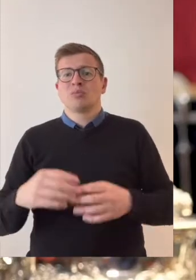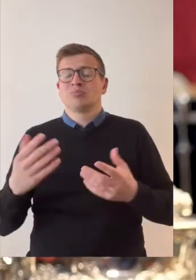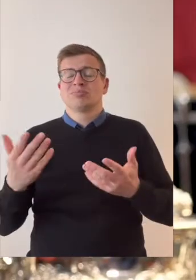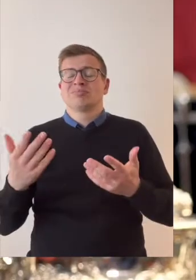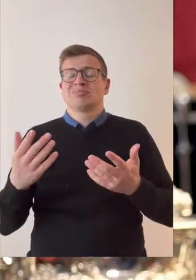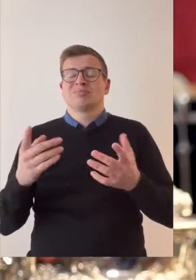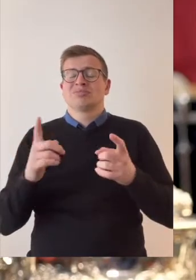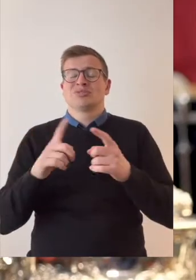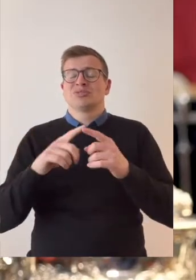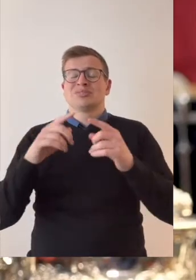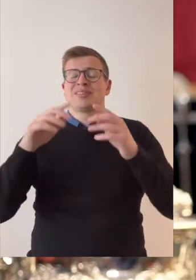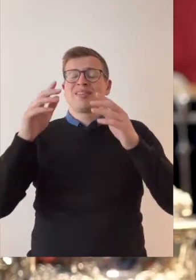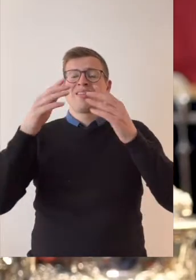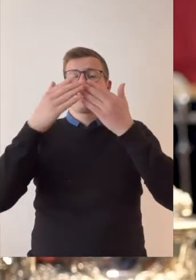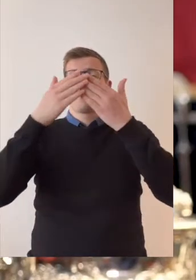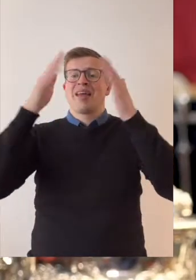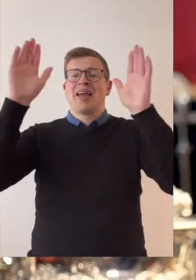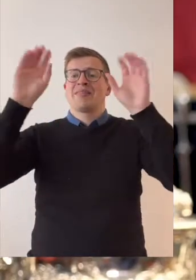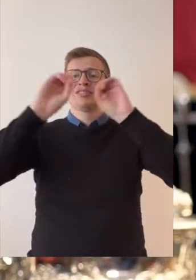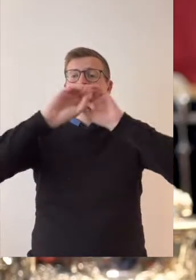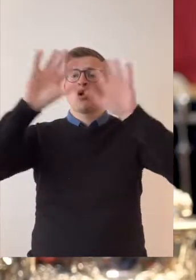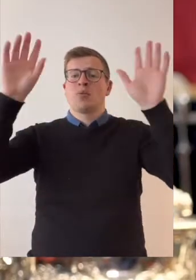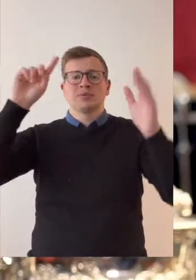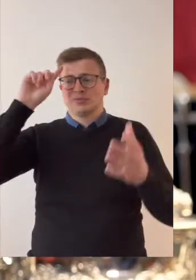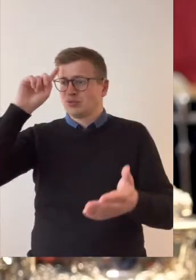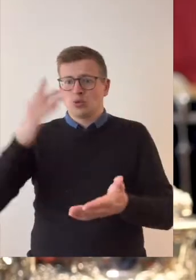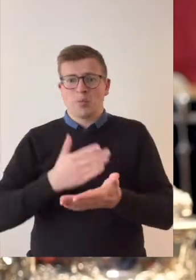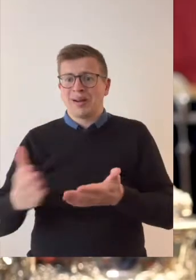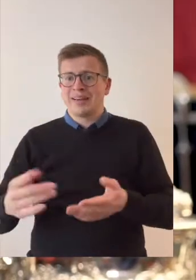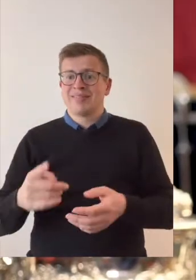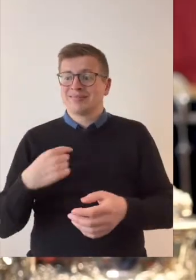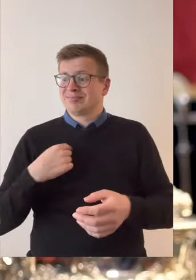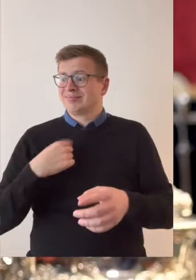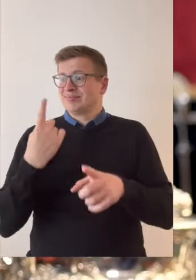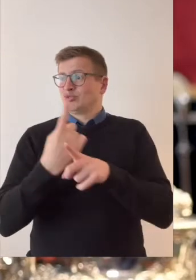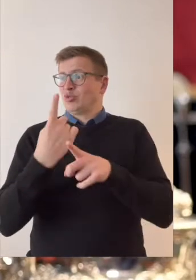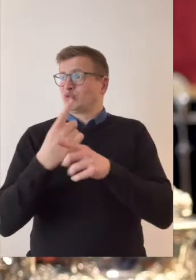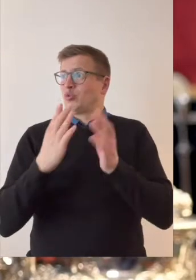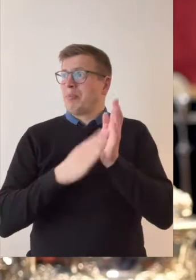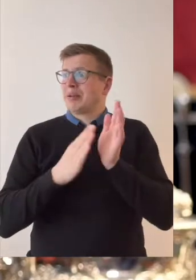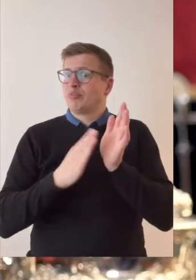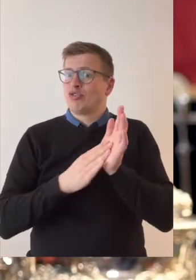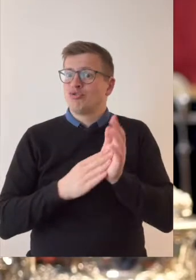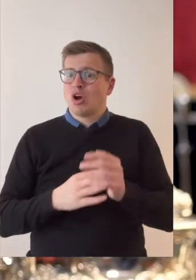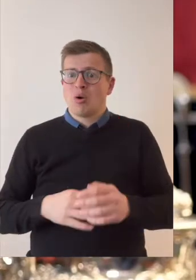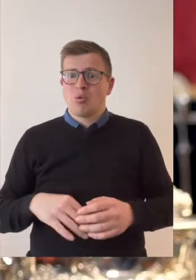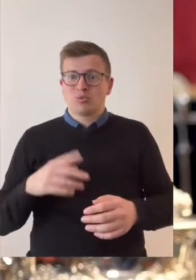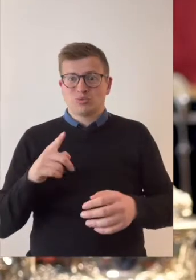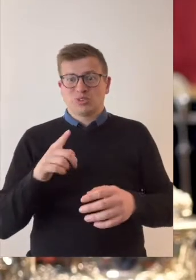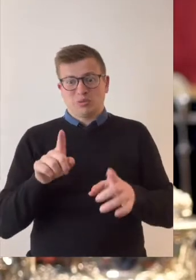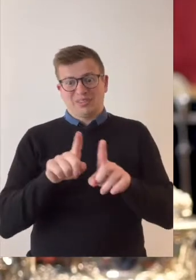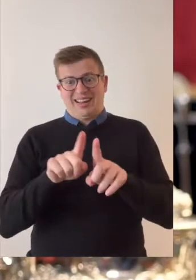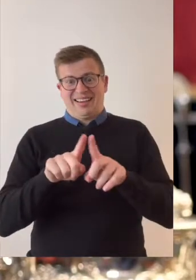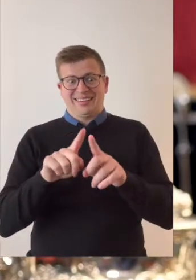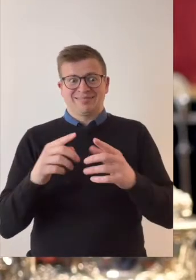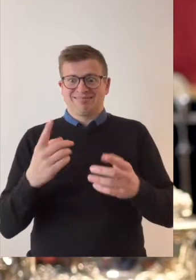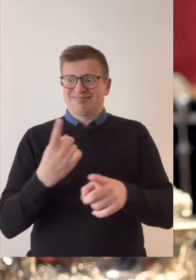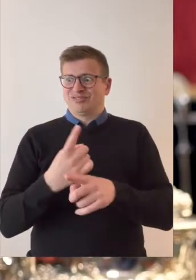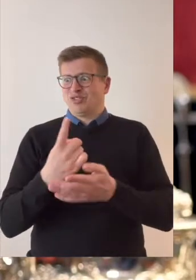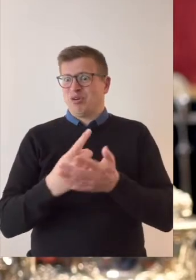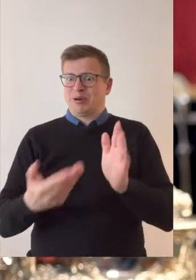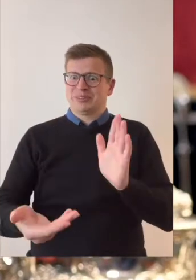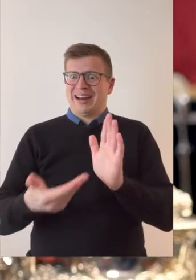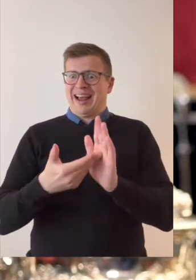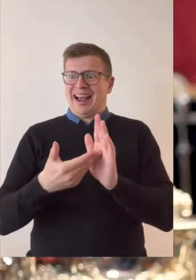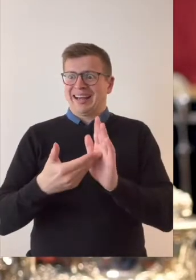it was just, the heavens had opened. Couldn't believe it. And they actually spoke to Matt Munro. So that was like, talk about